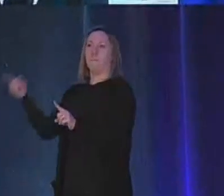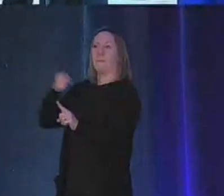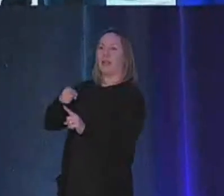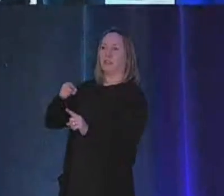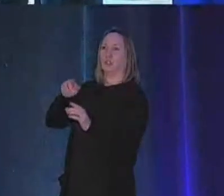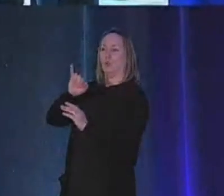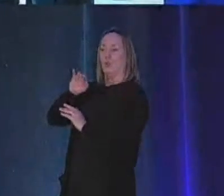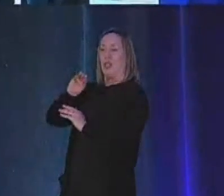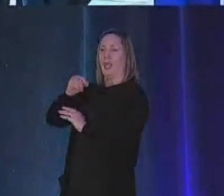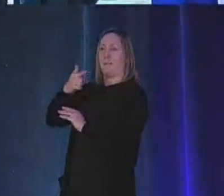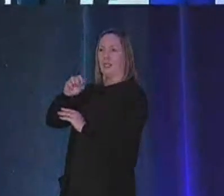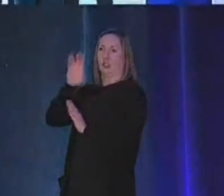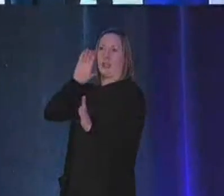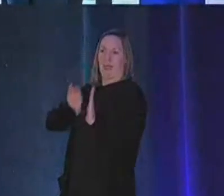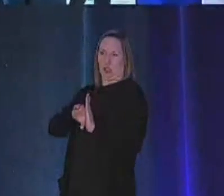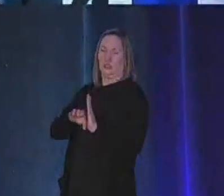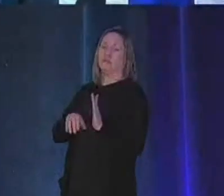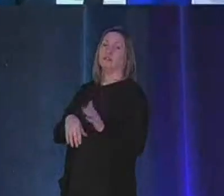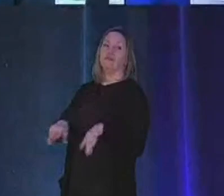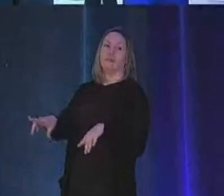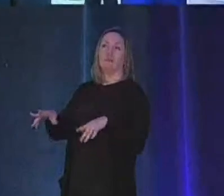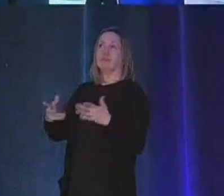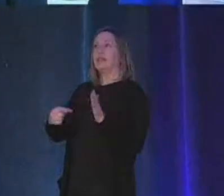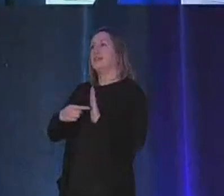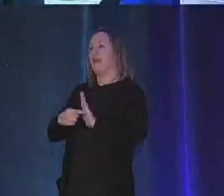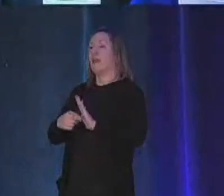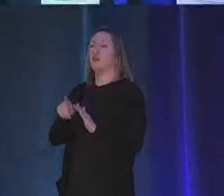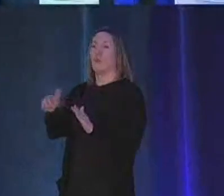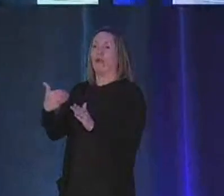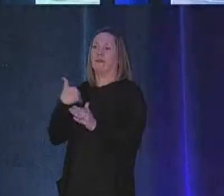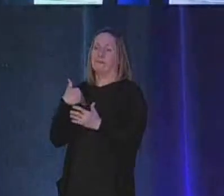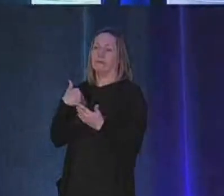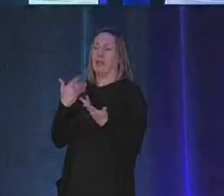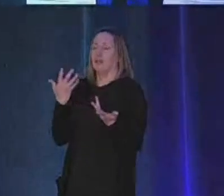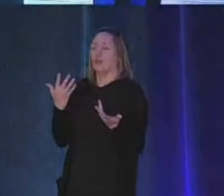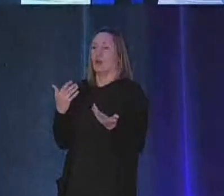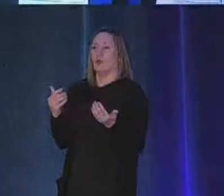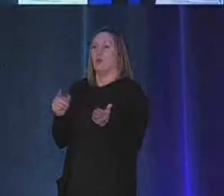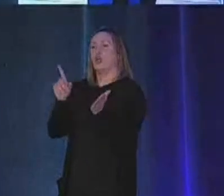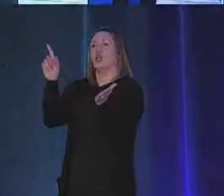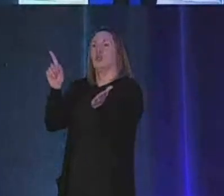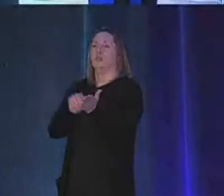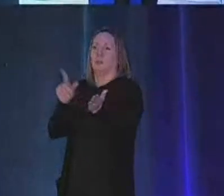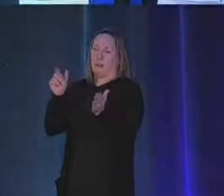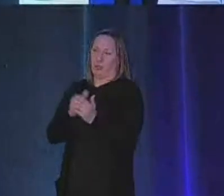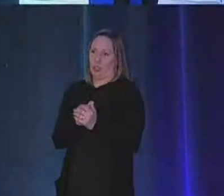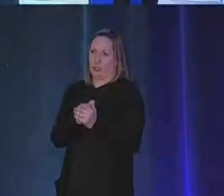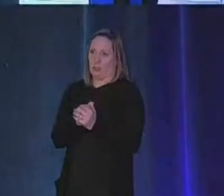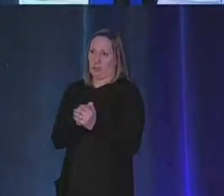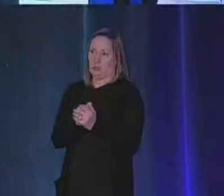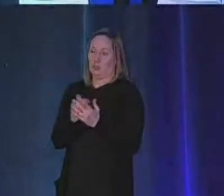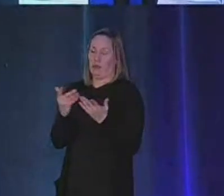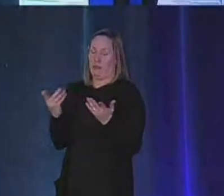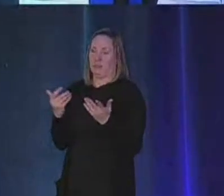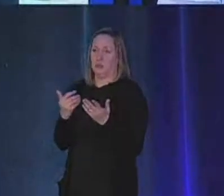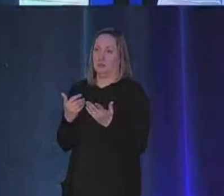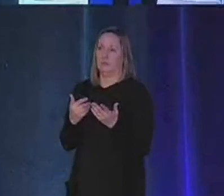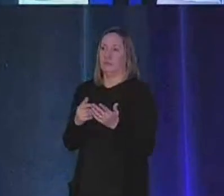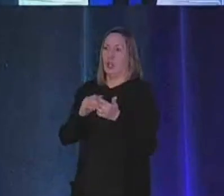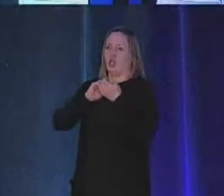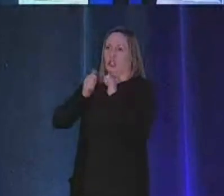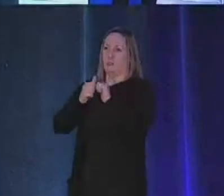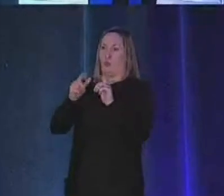Just say, you know, you have, I don't know, a newspaper and a